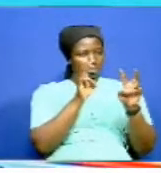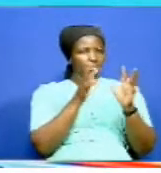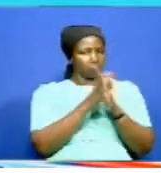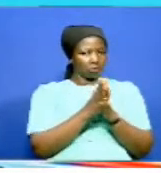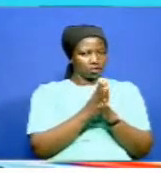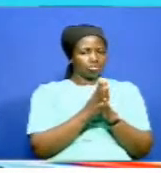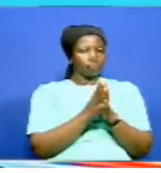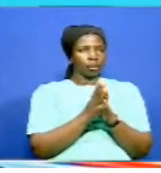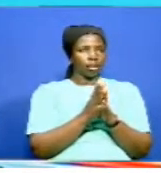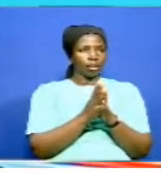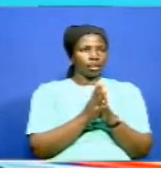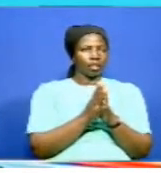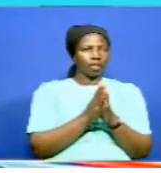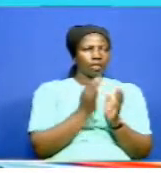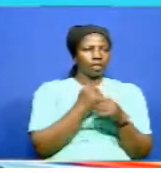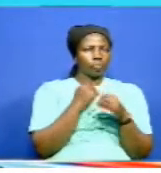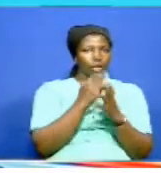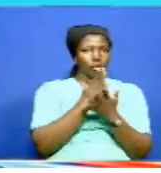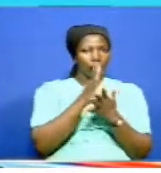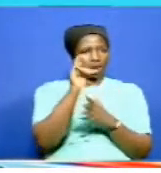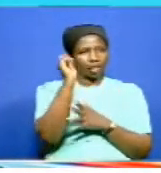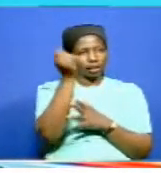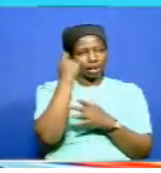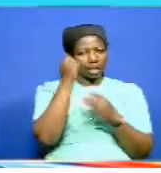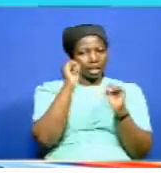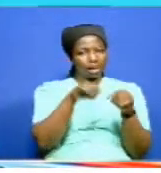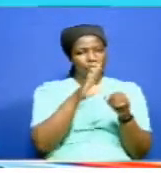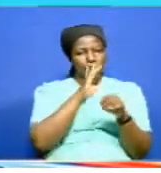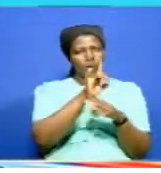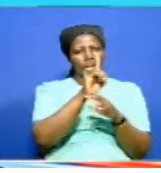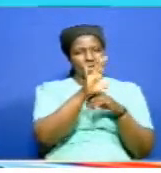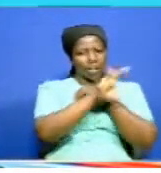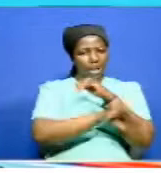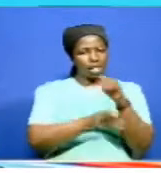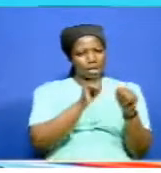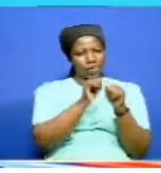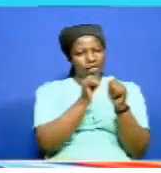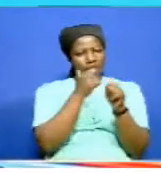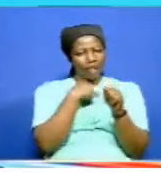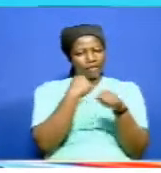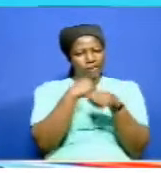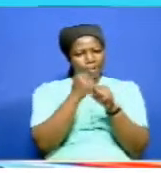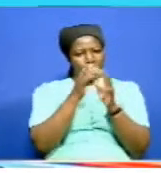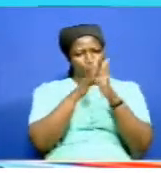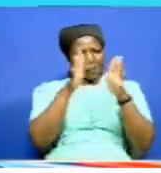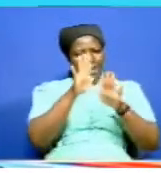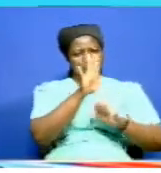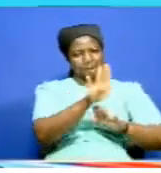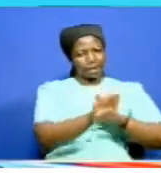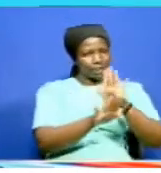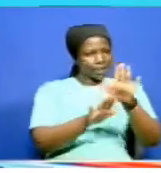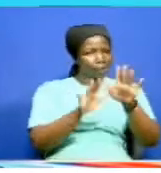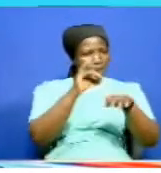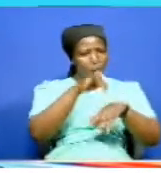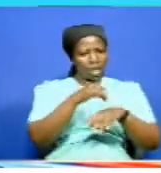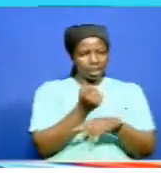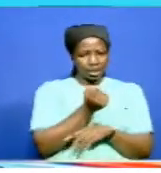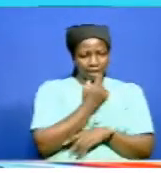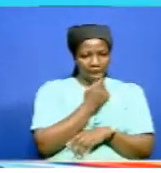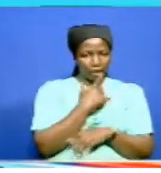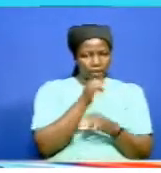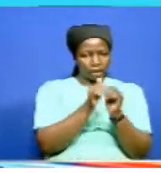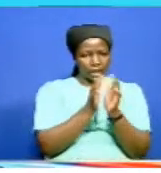that Kenya can be one of the countries that has made tremendous steps in terms of the medication and